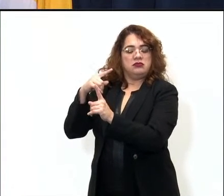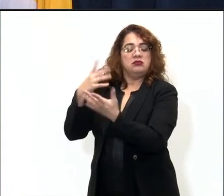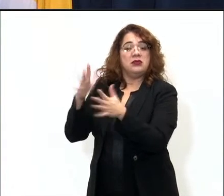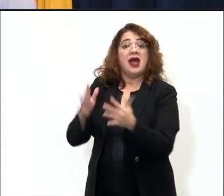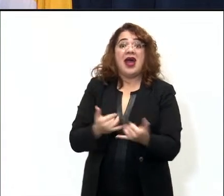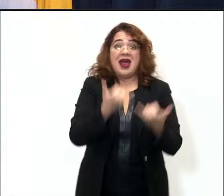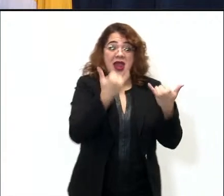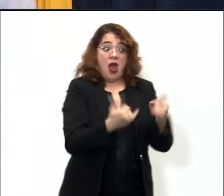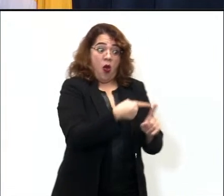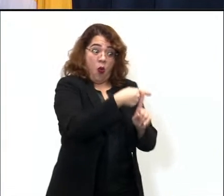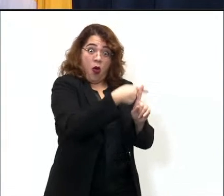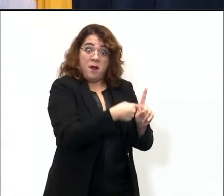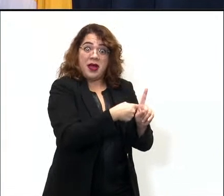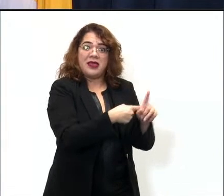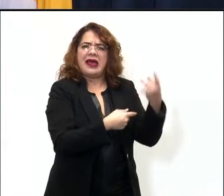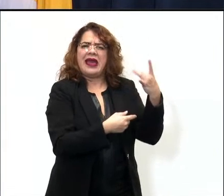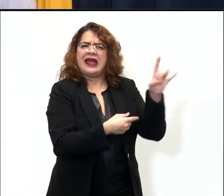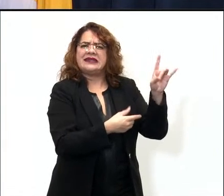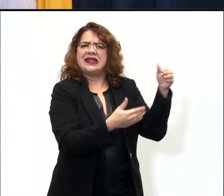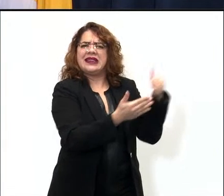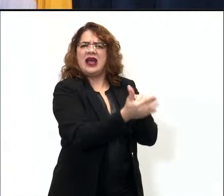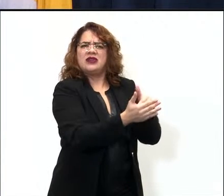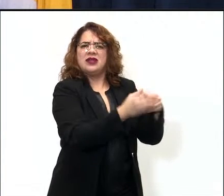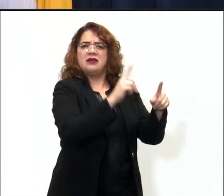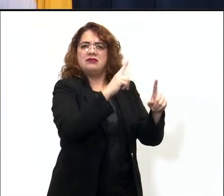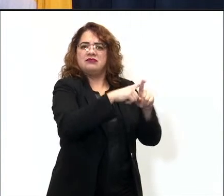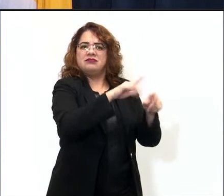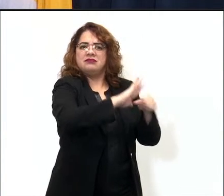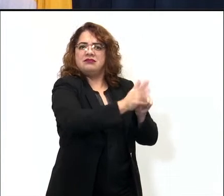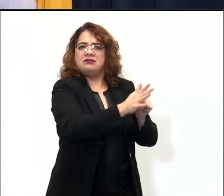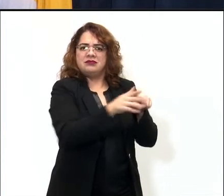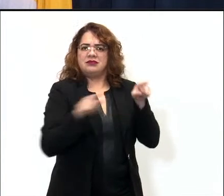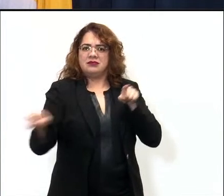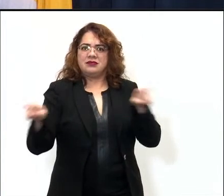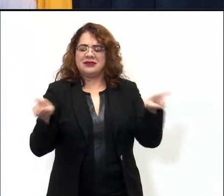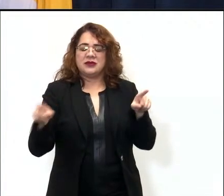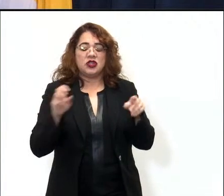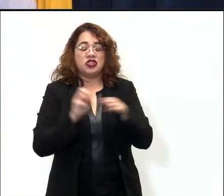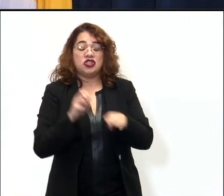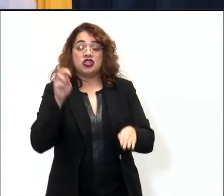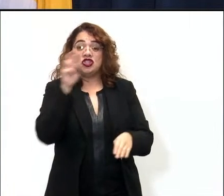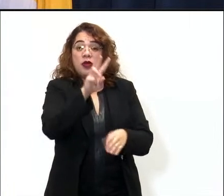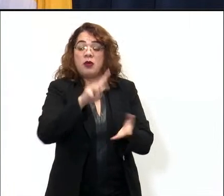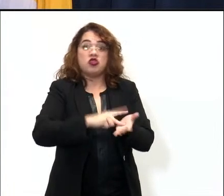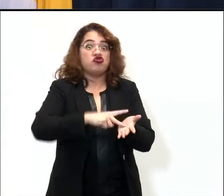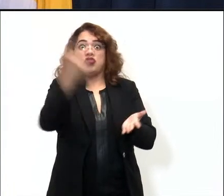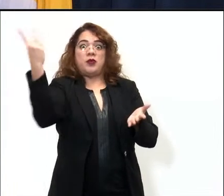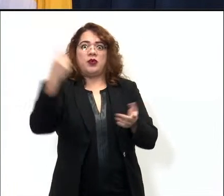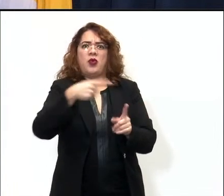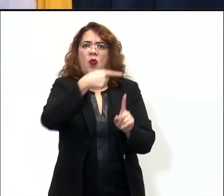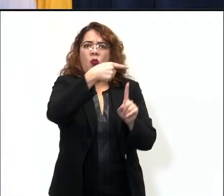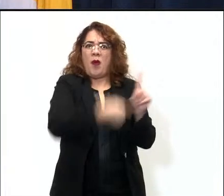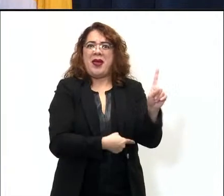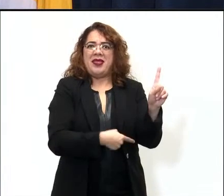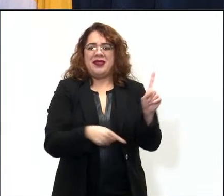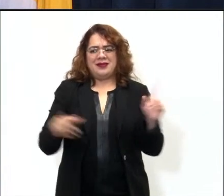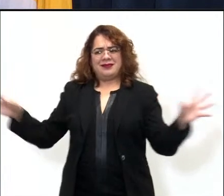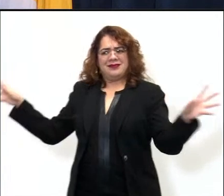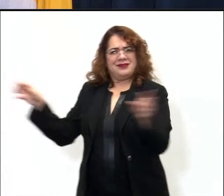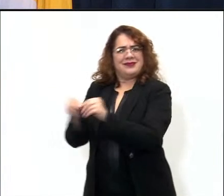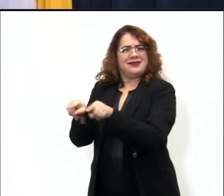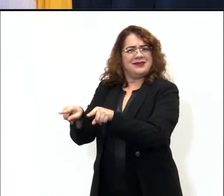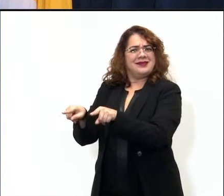month to do another 18,000 cases. That's how big and how widespread the pandemic is. In terms